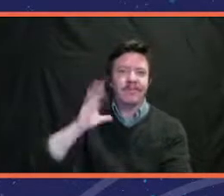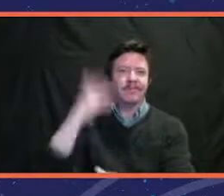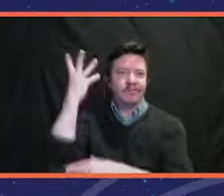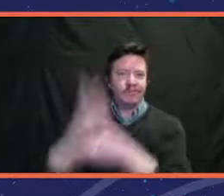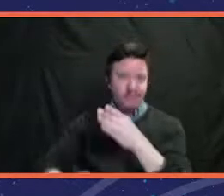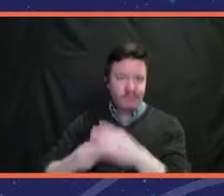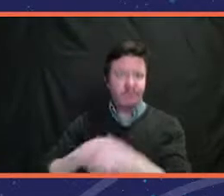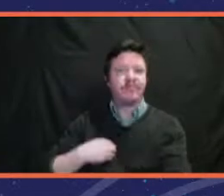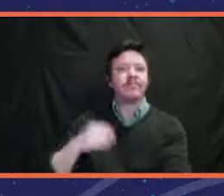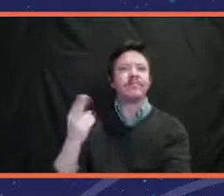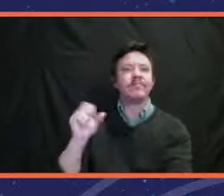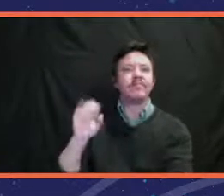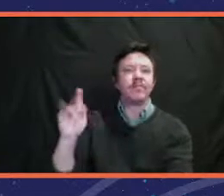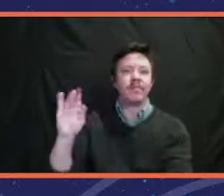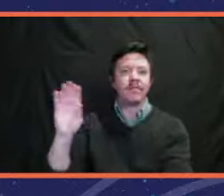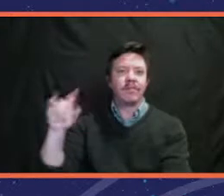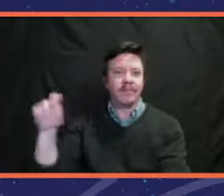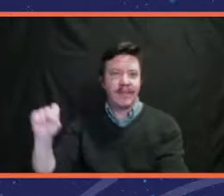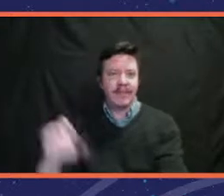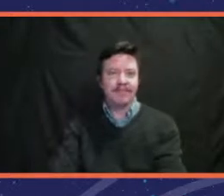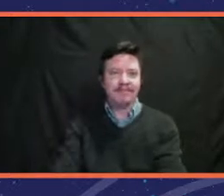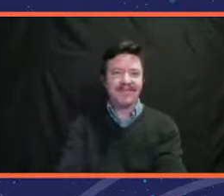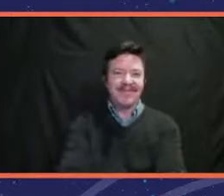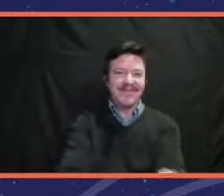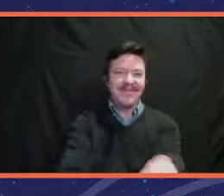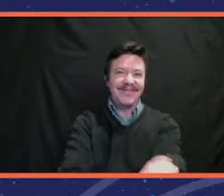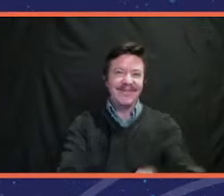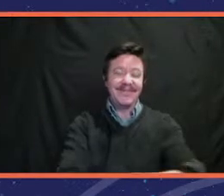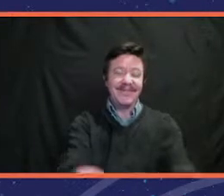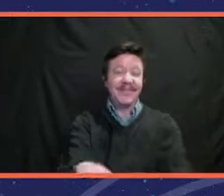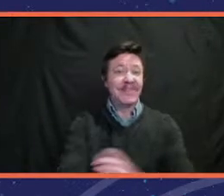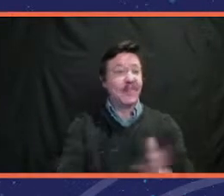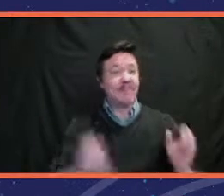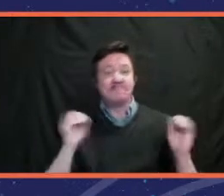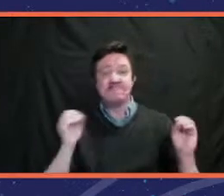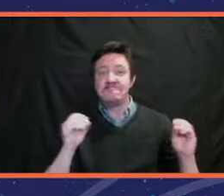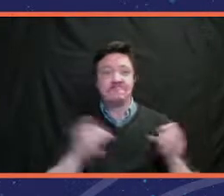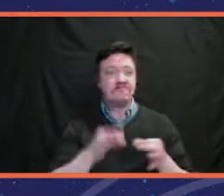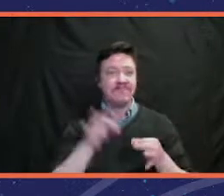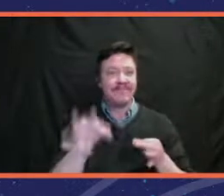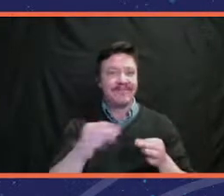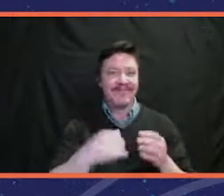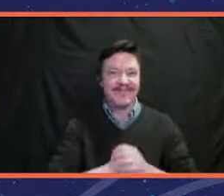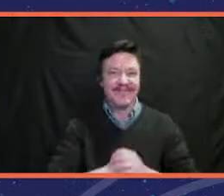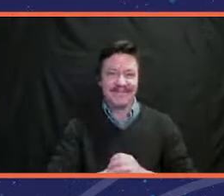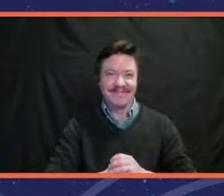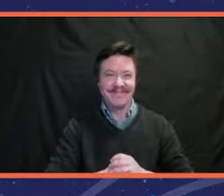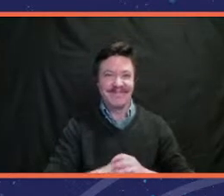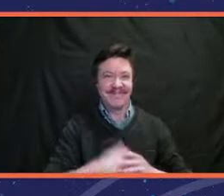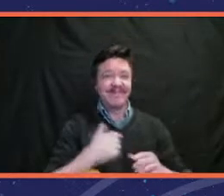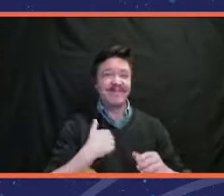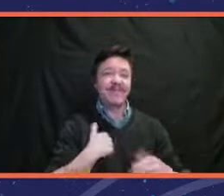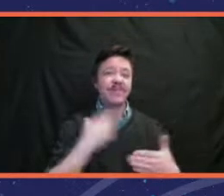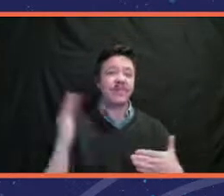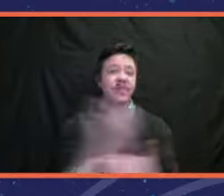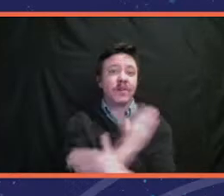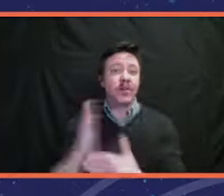Beats. So without further ado, I need to share my audio from my